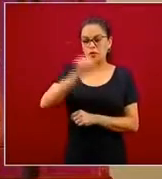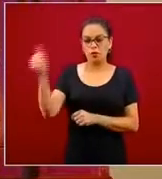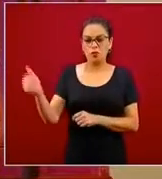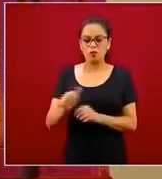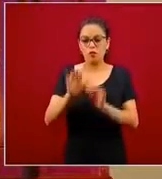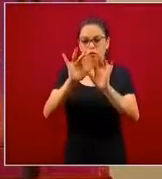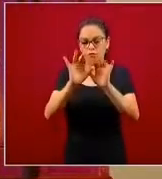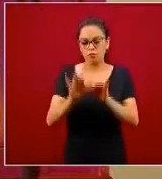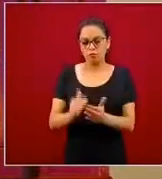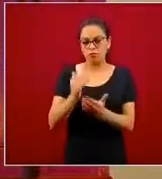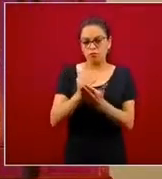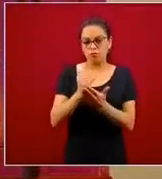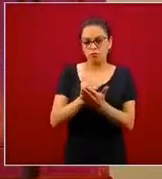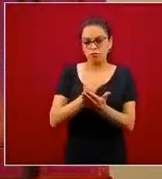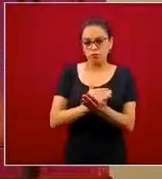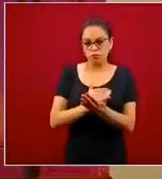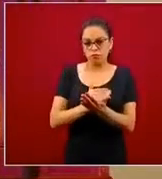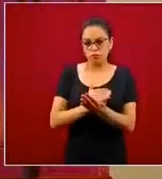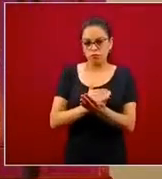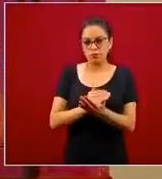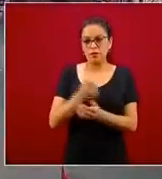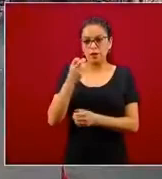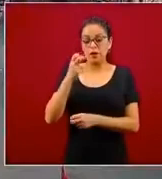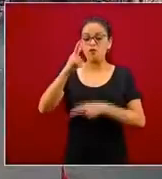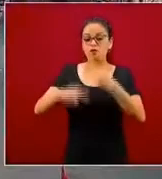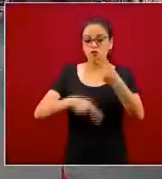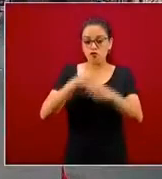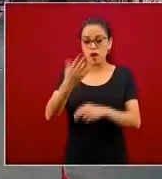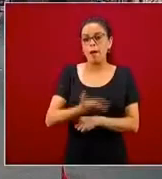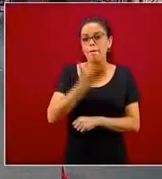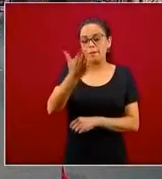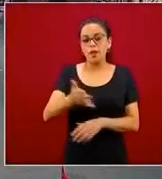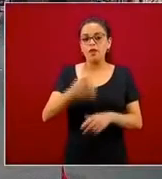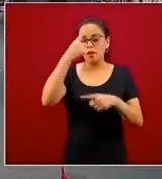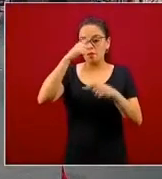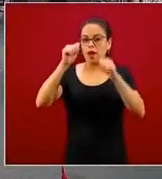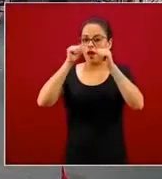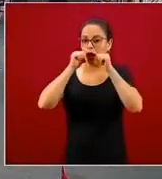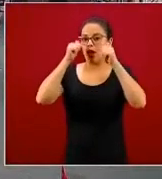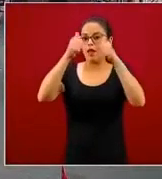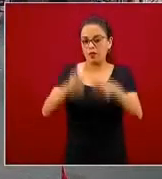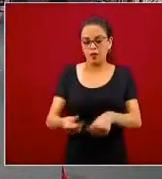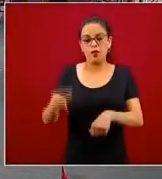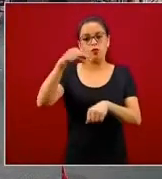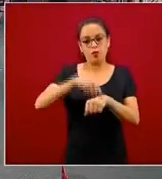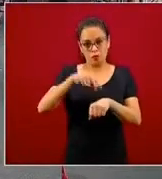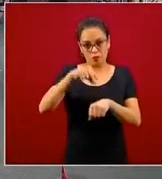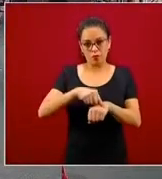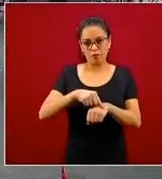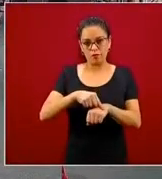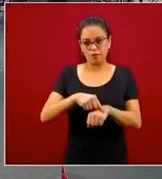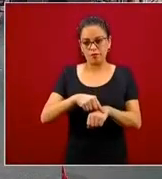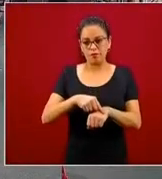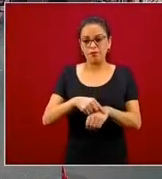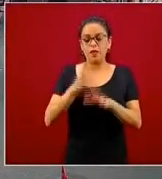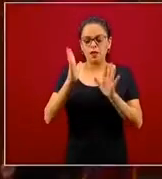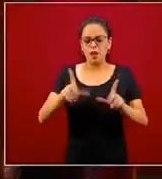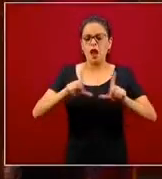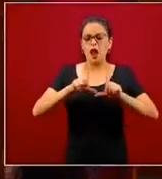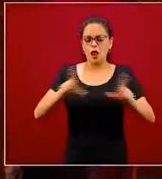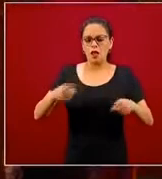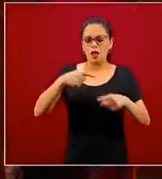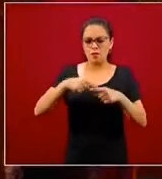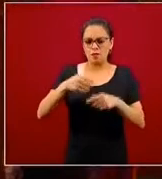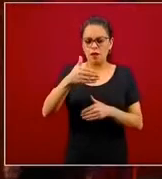could have a result in another nominal and result where he or she demanded